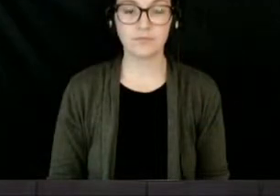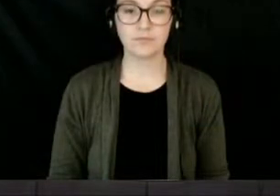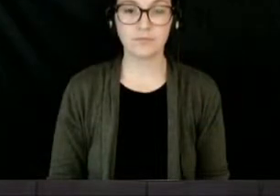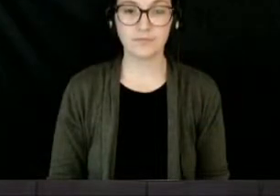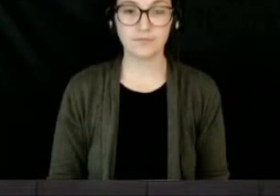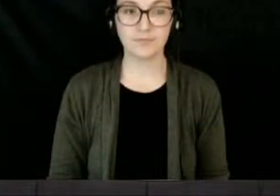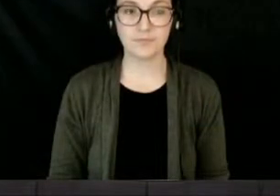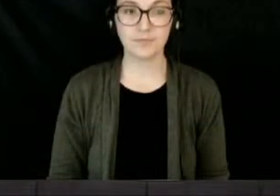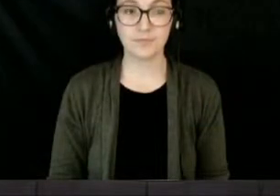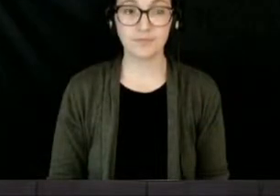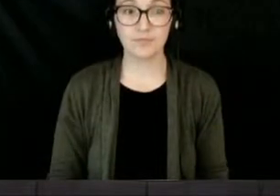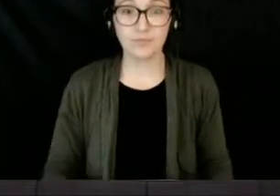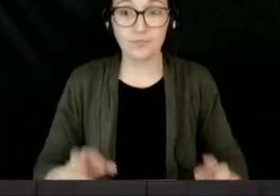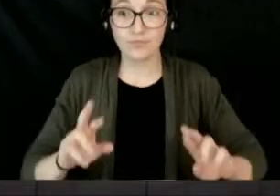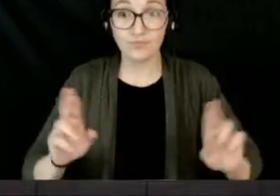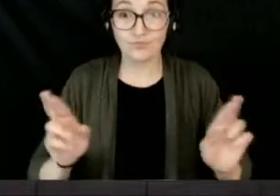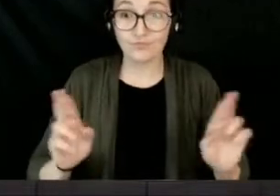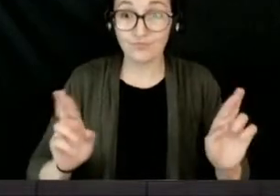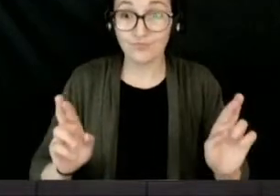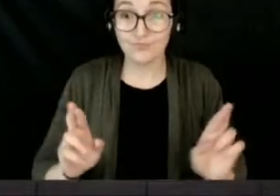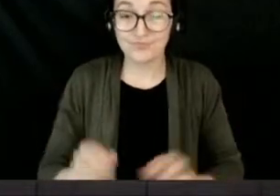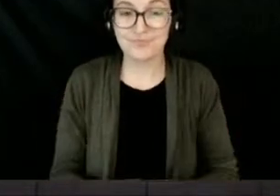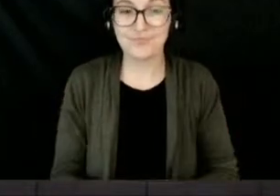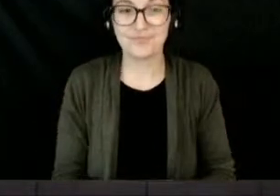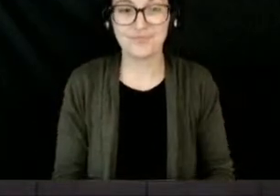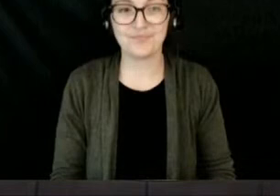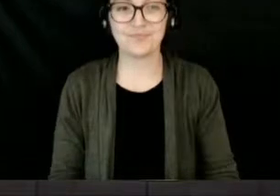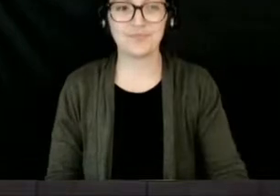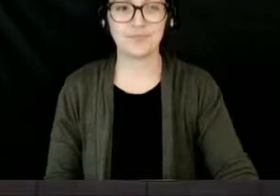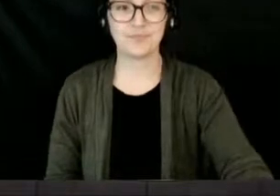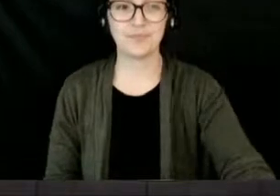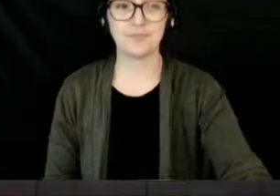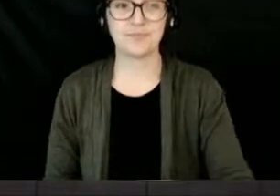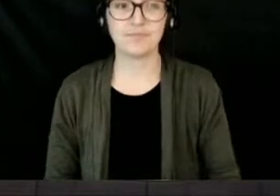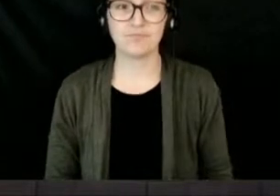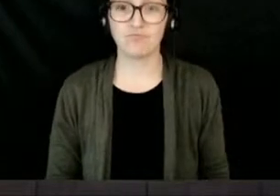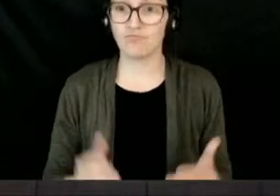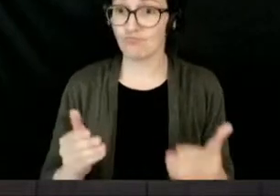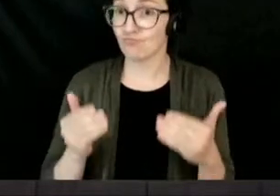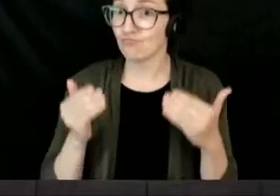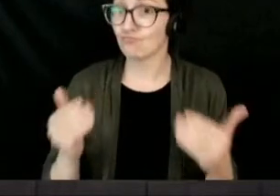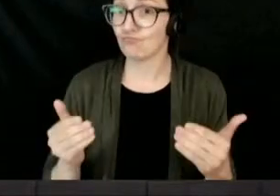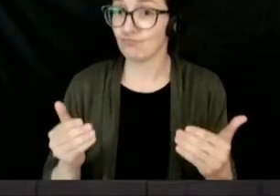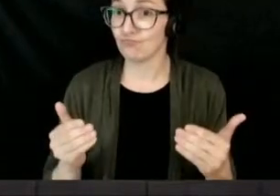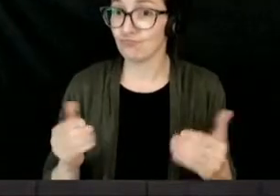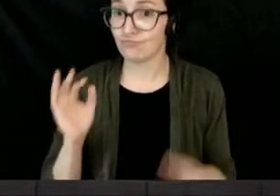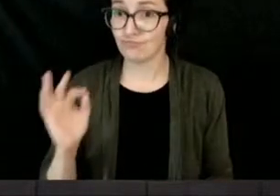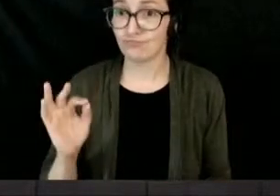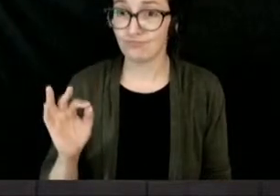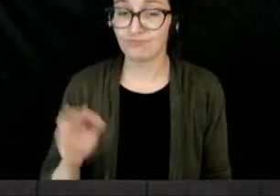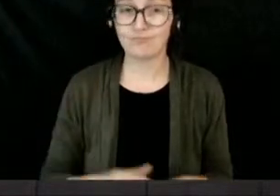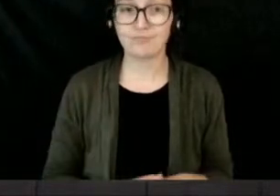Morrison, are you ready to roll? All right. We good to go, everybody? Okay.